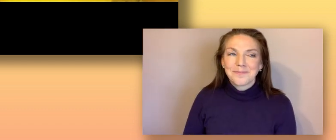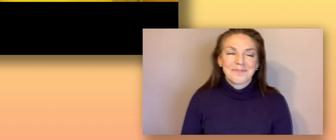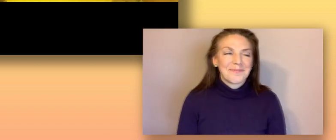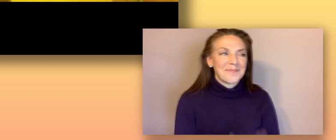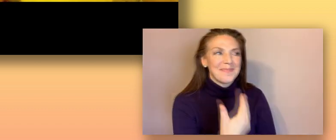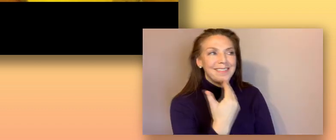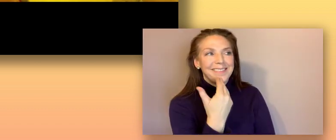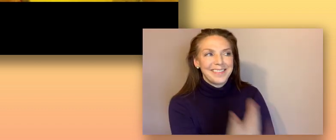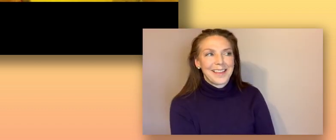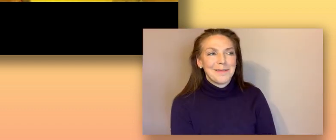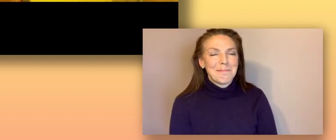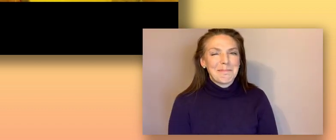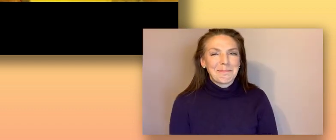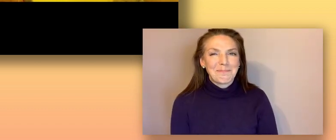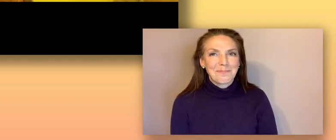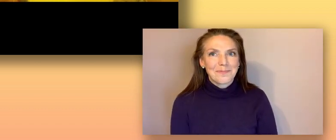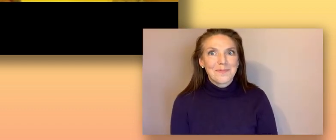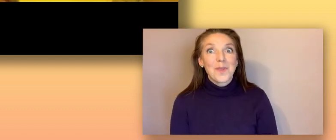Thanks.